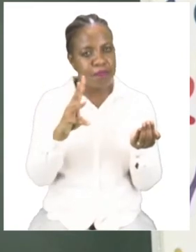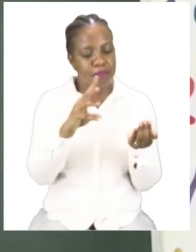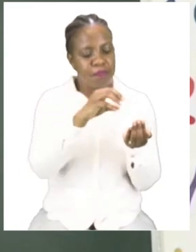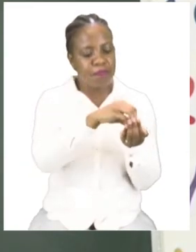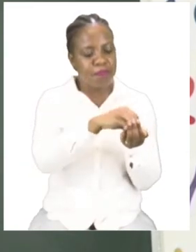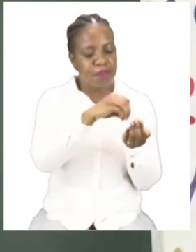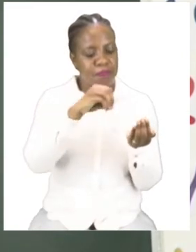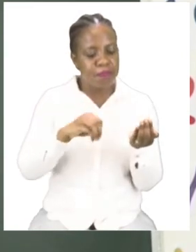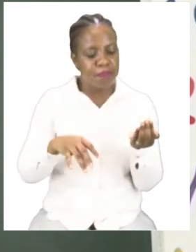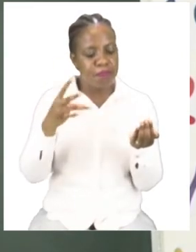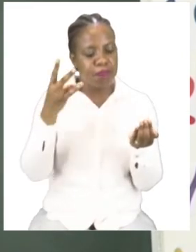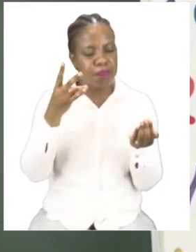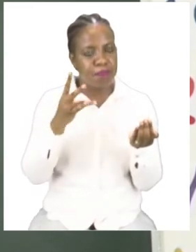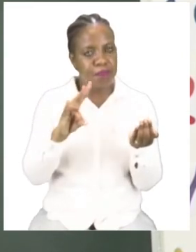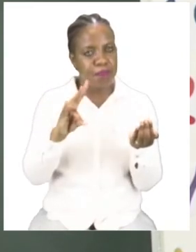7,